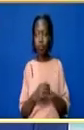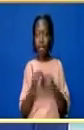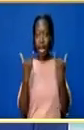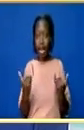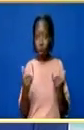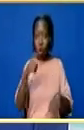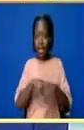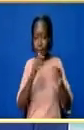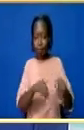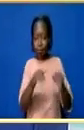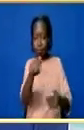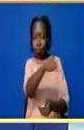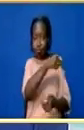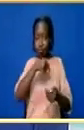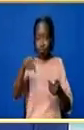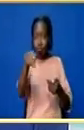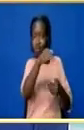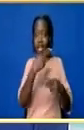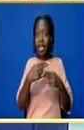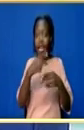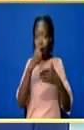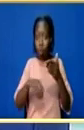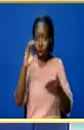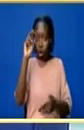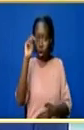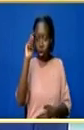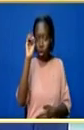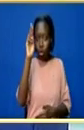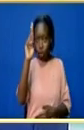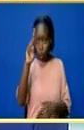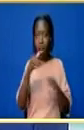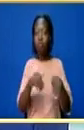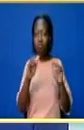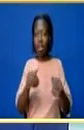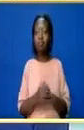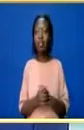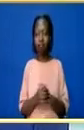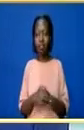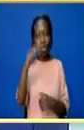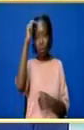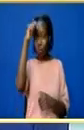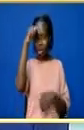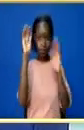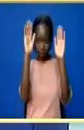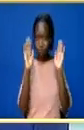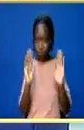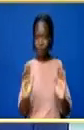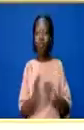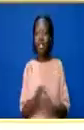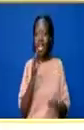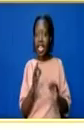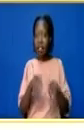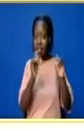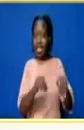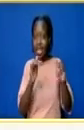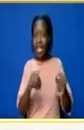wisdom. Yes. With age. Now you have understood. Never do this. If you dig top to bottom, you